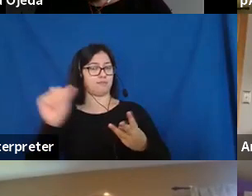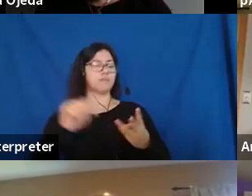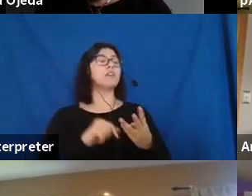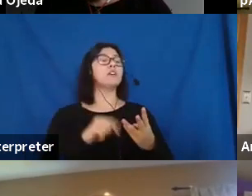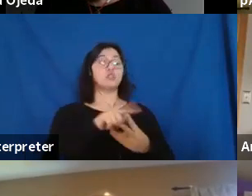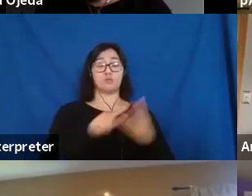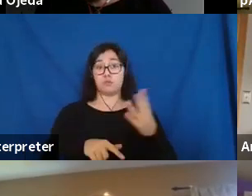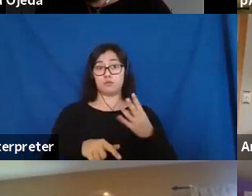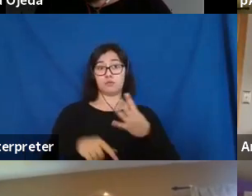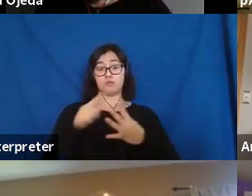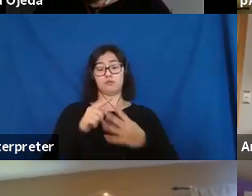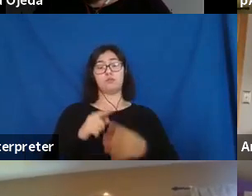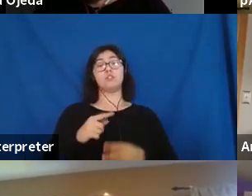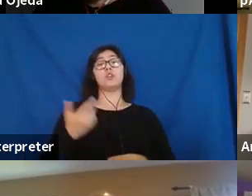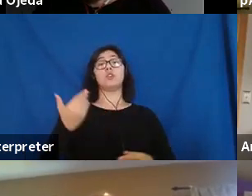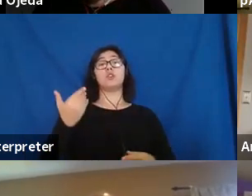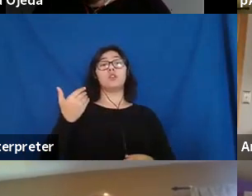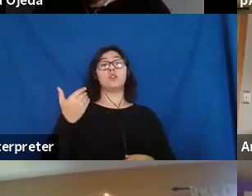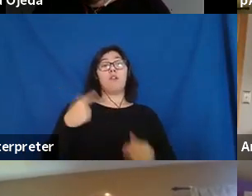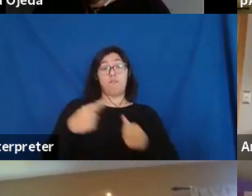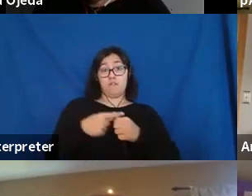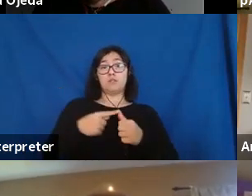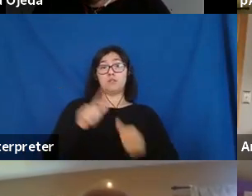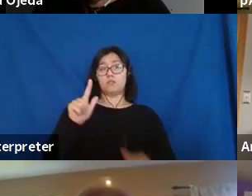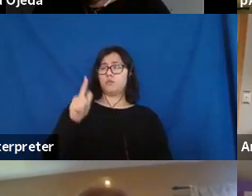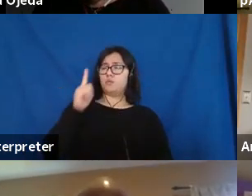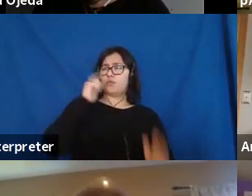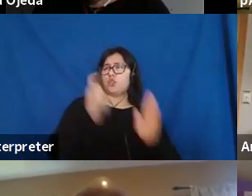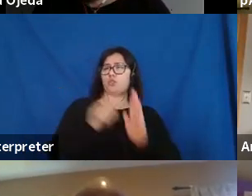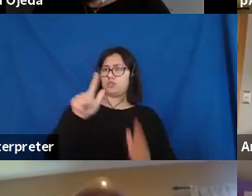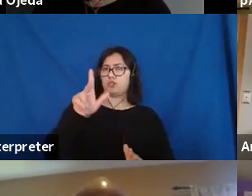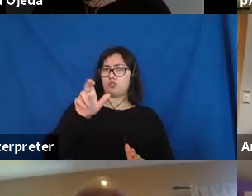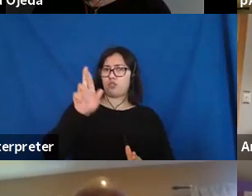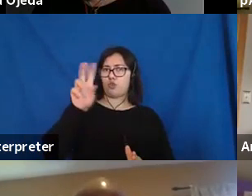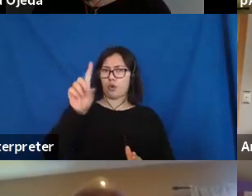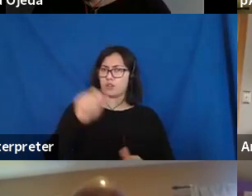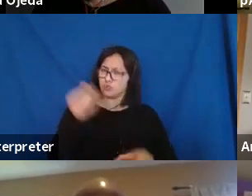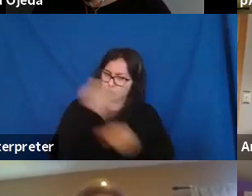out with, first of all, we acknowledged that Lourdes had really worked hard to get all this info